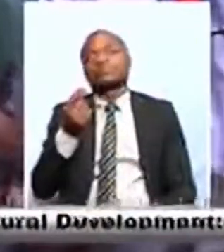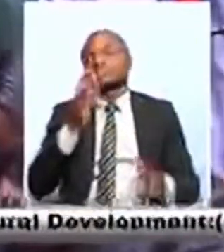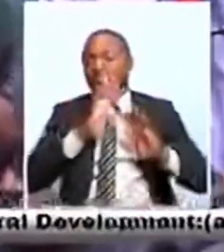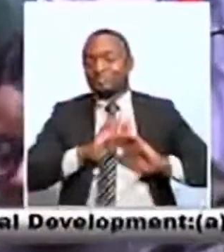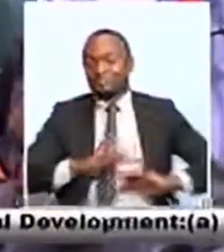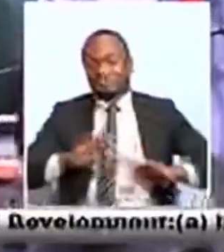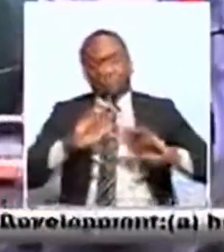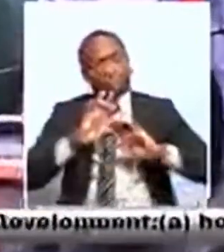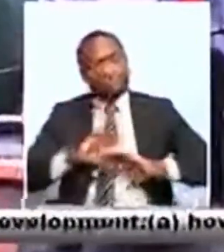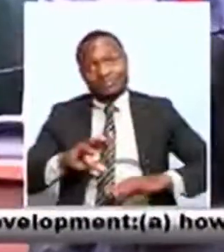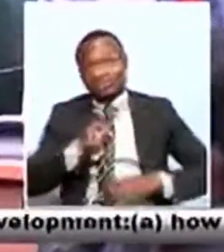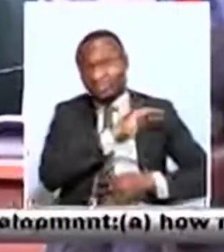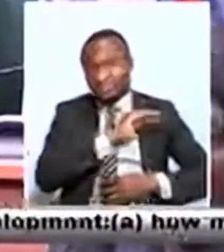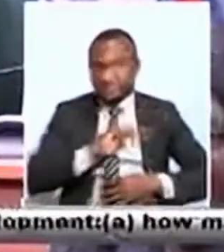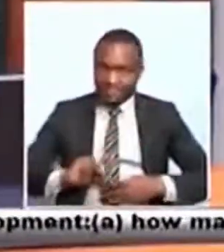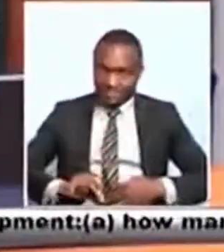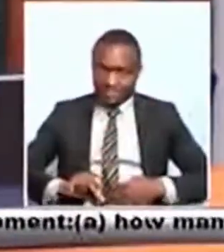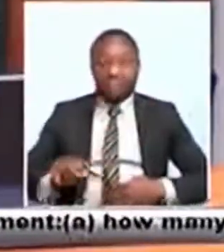honorable members.